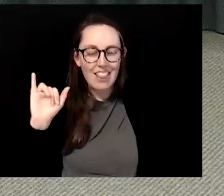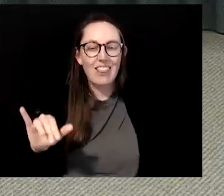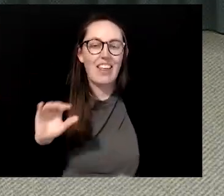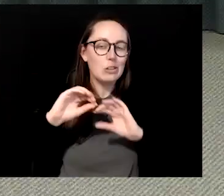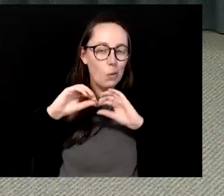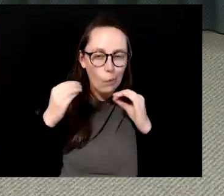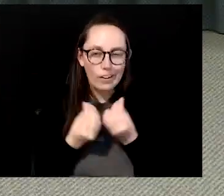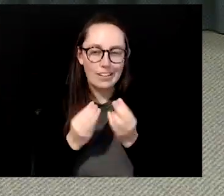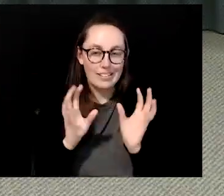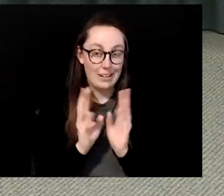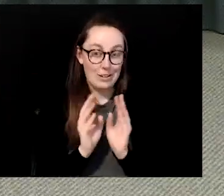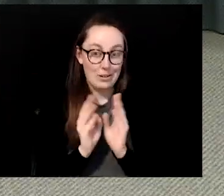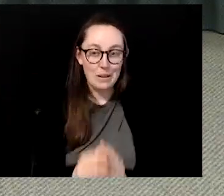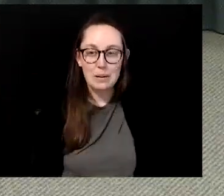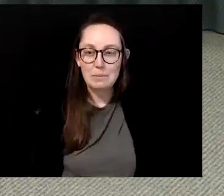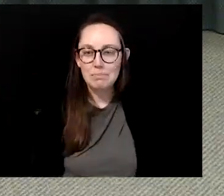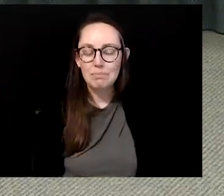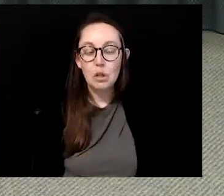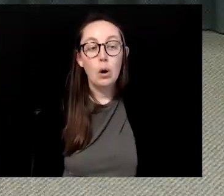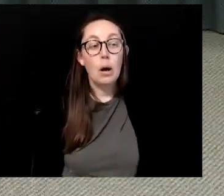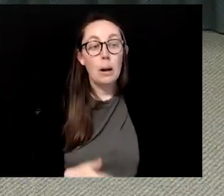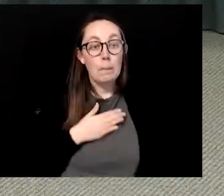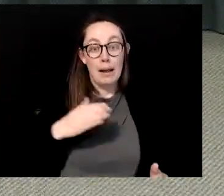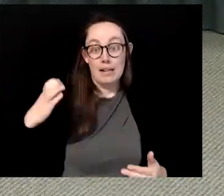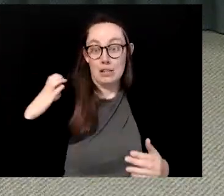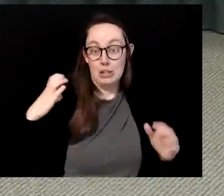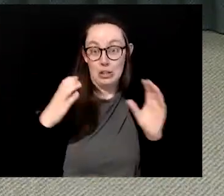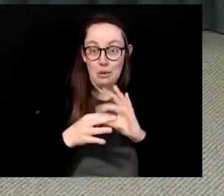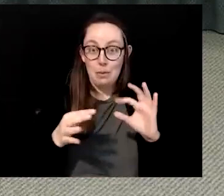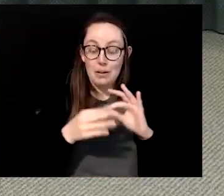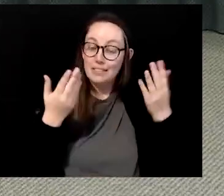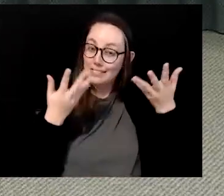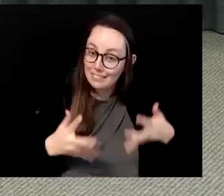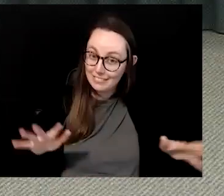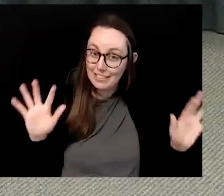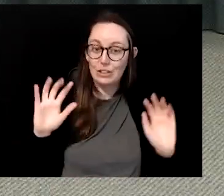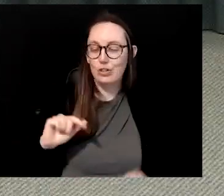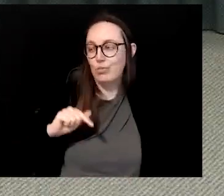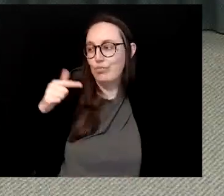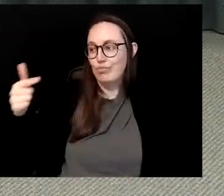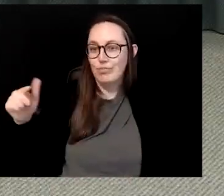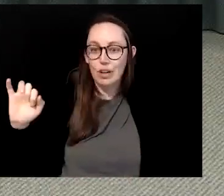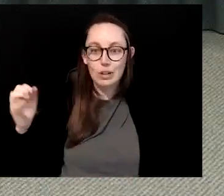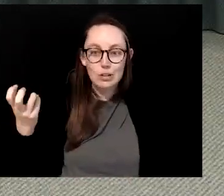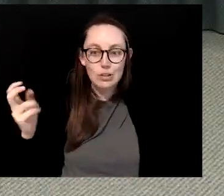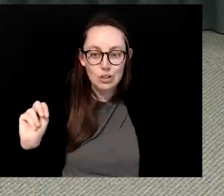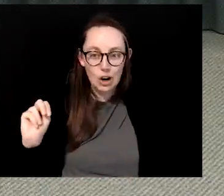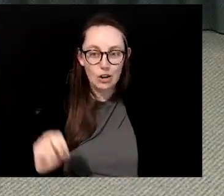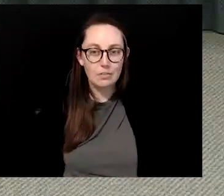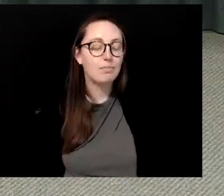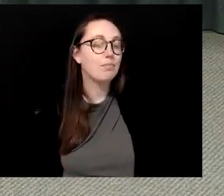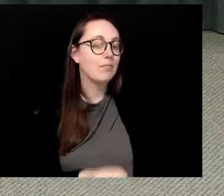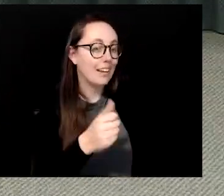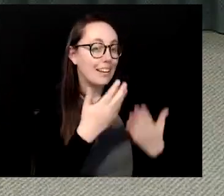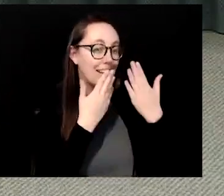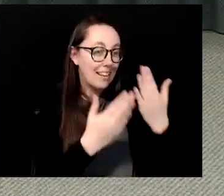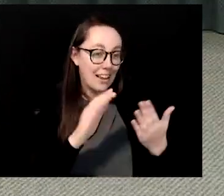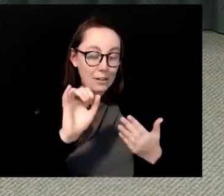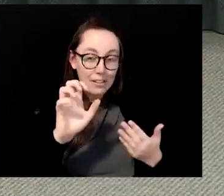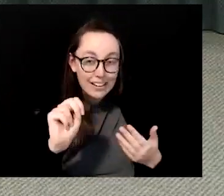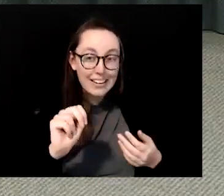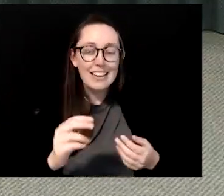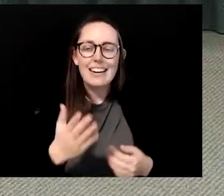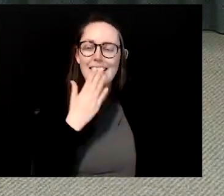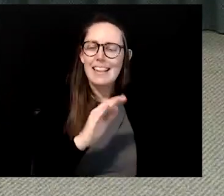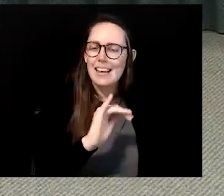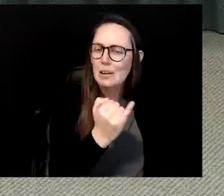that I uh conclude my chair remarks and I passed over John okay thanks Ian and um thank you Jess and Tim as well it's been great